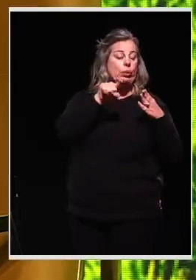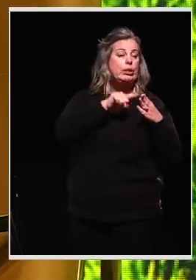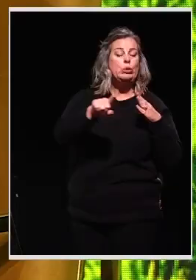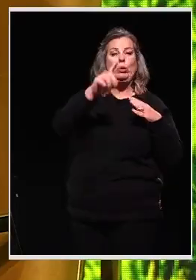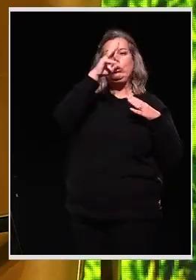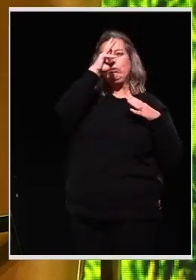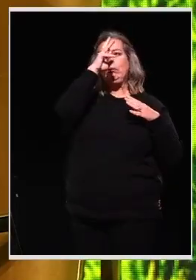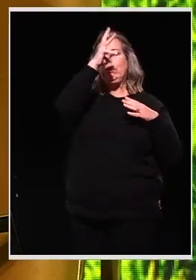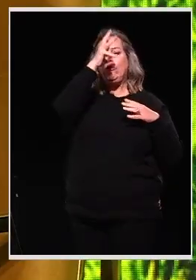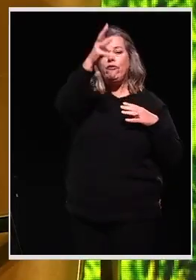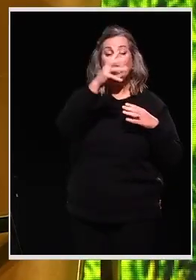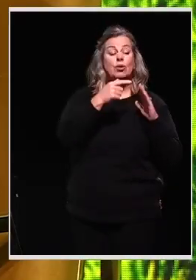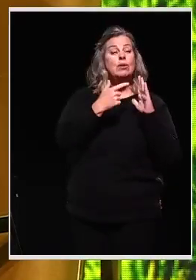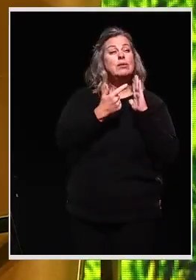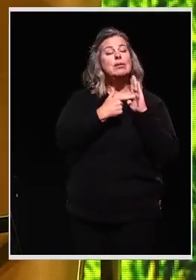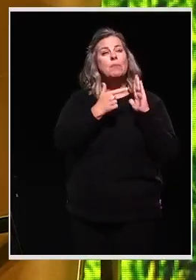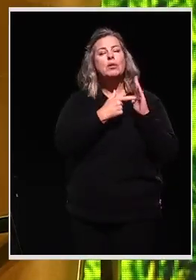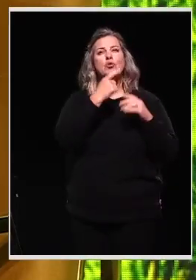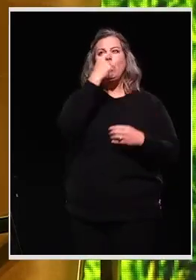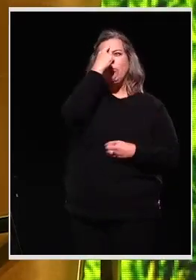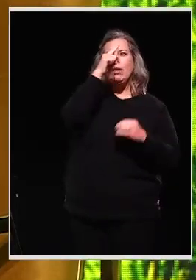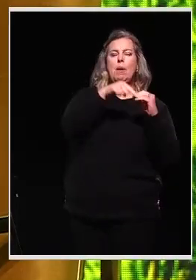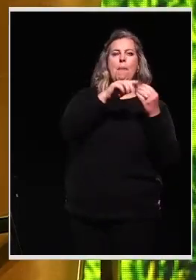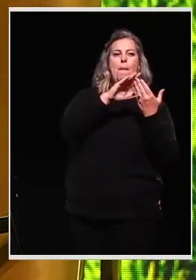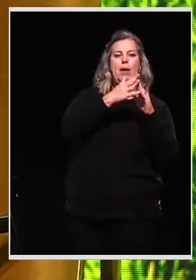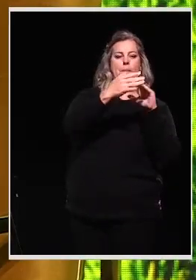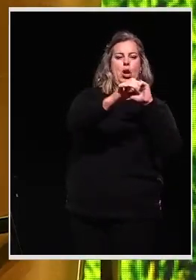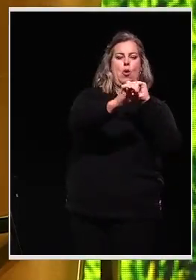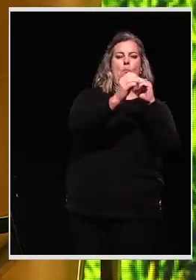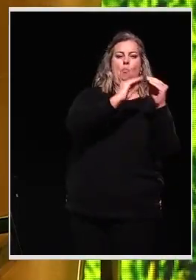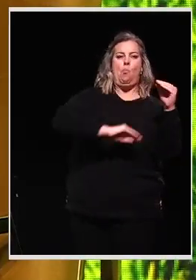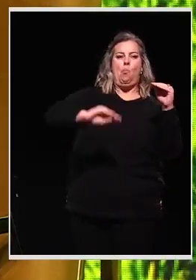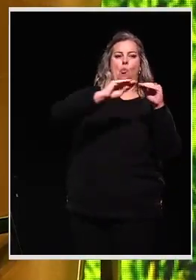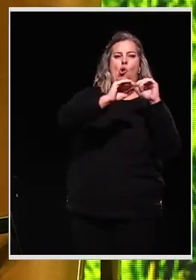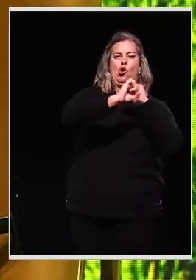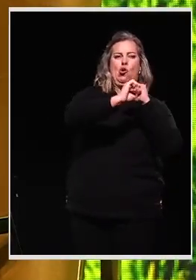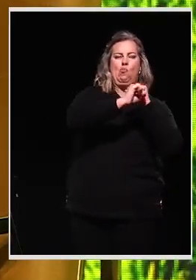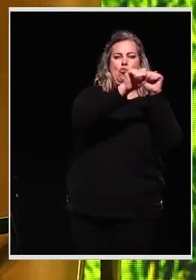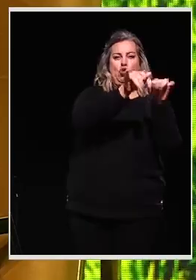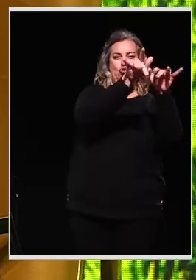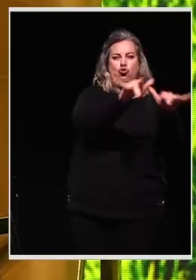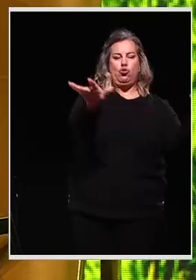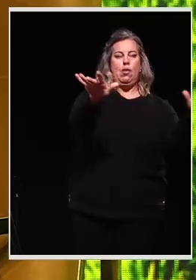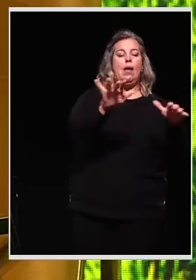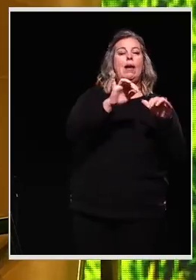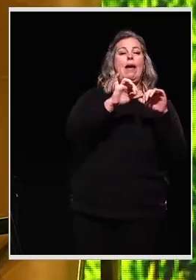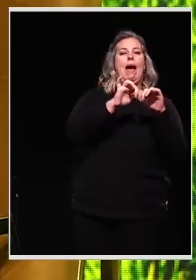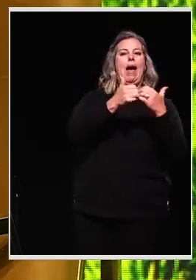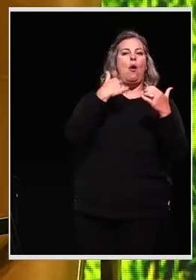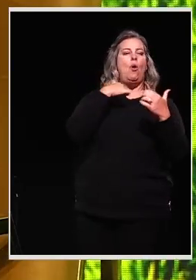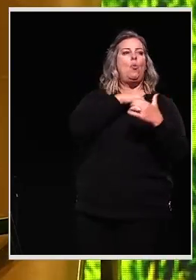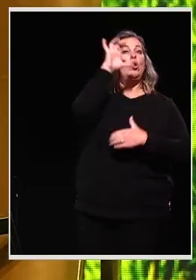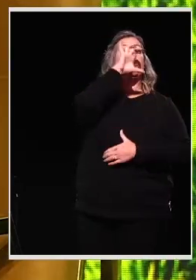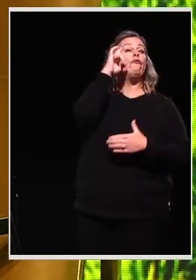And sometimes, you think about commercialization too, and how are we looking for commercialization partners